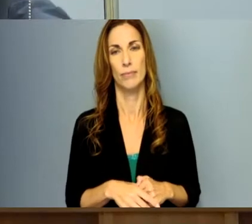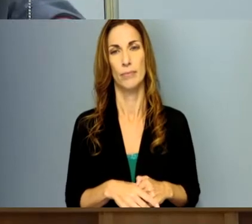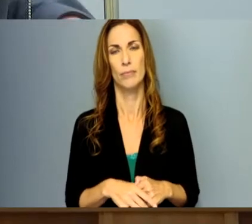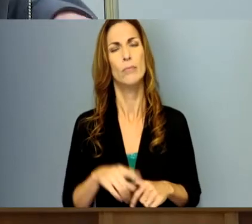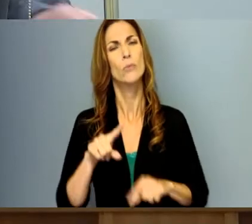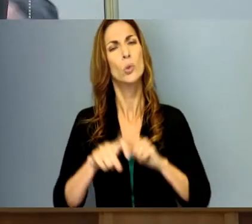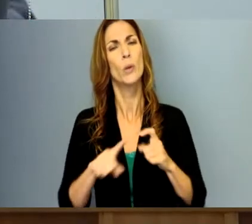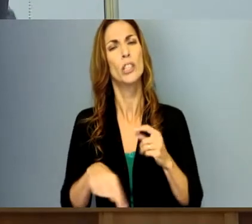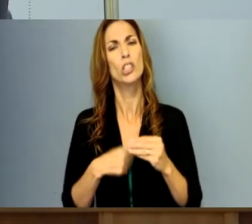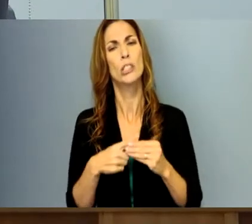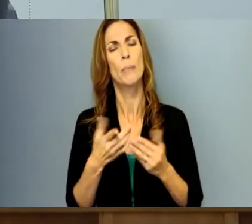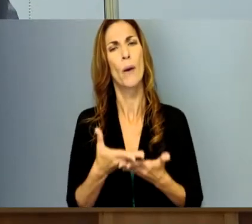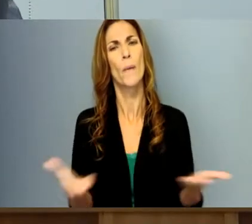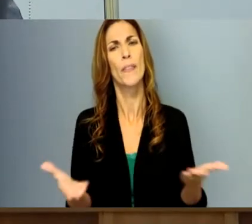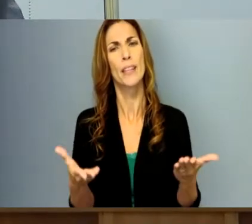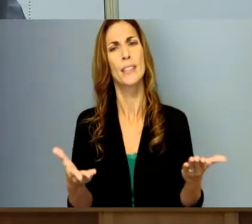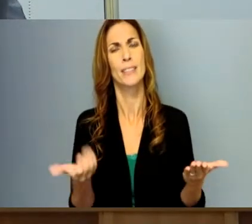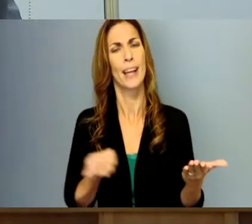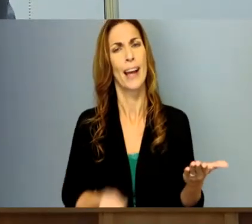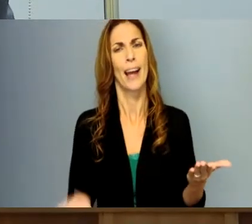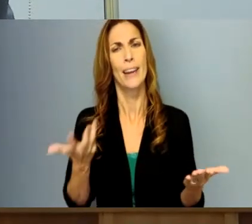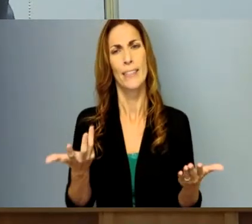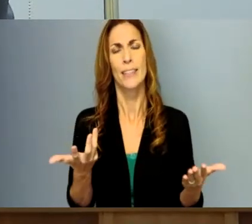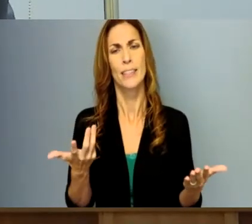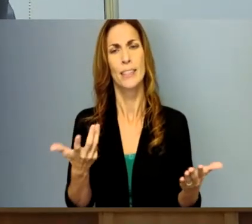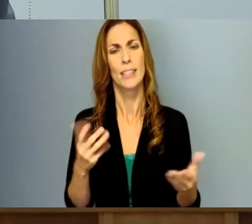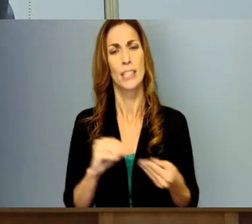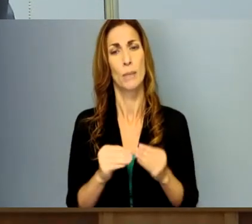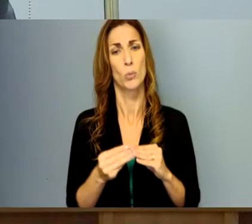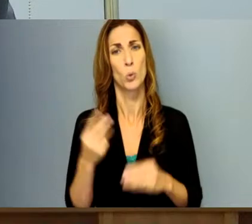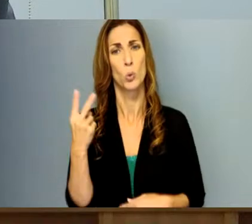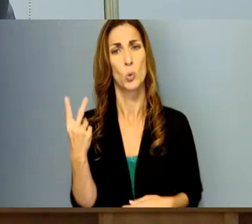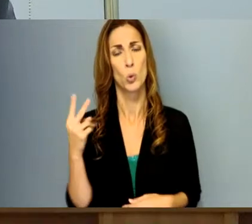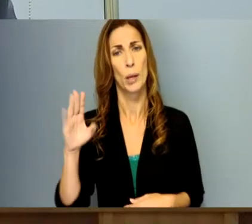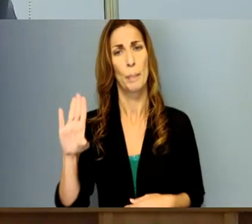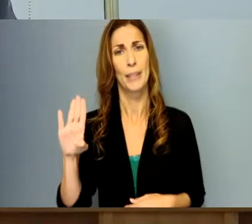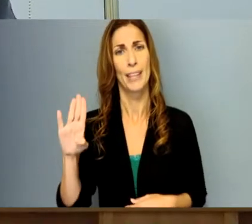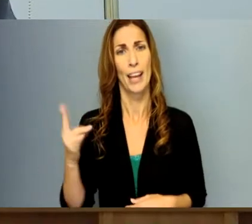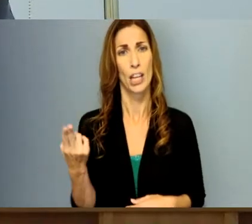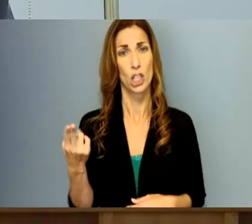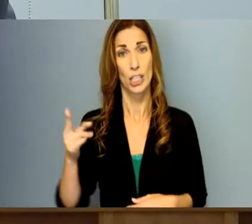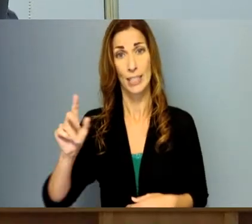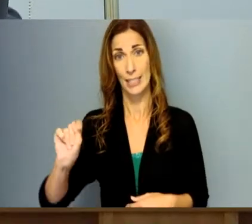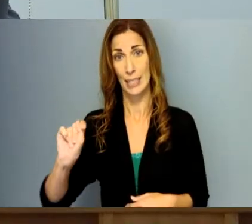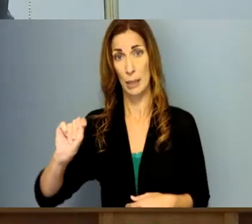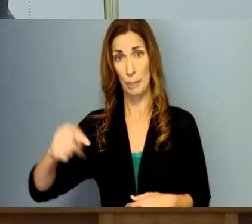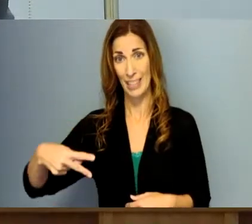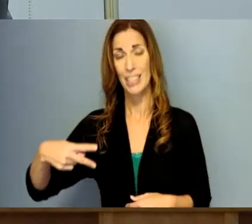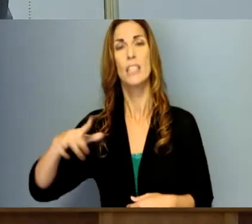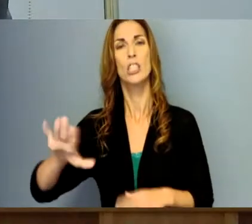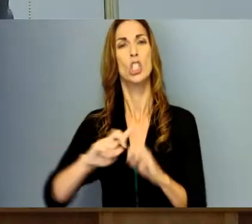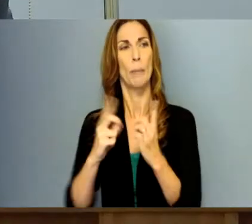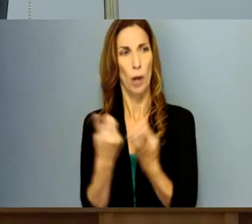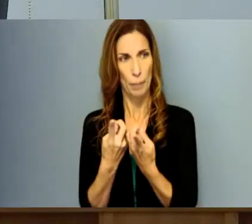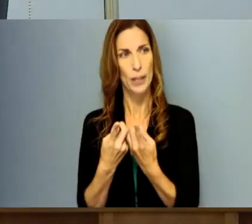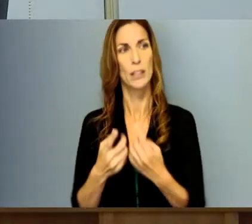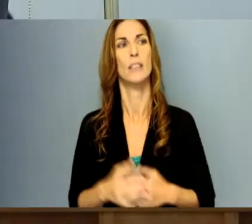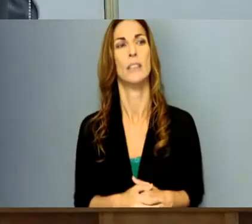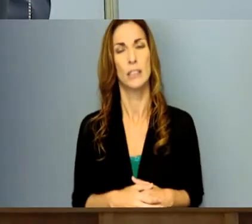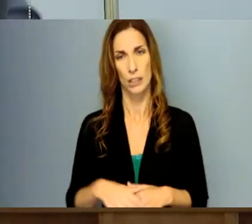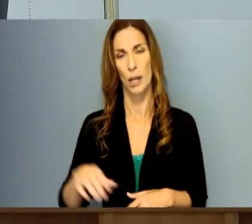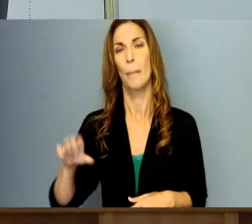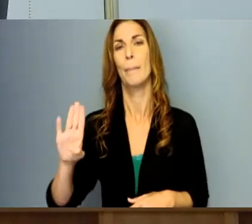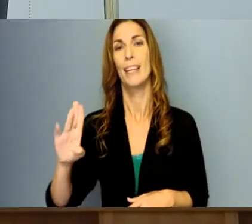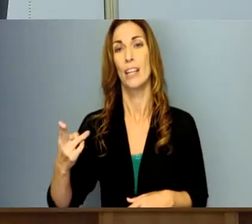Questions about things on anything in number 2, which is BHDP. BHDP is the department, and you can actually just look this up,